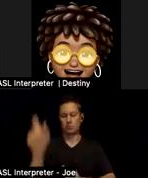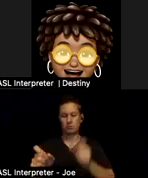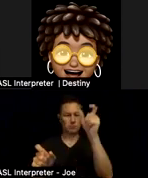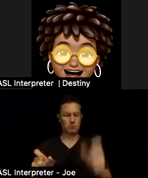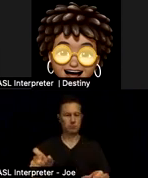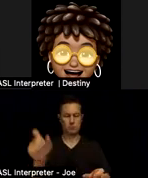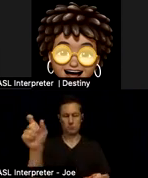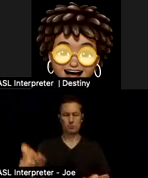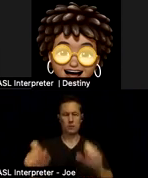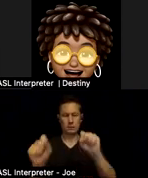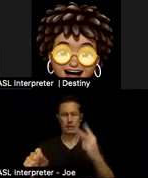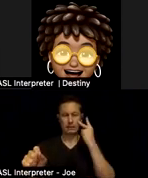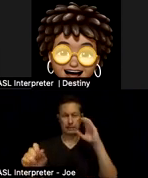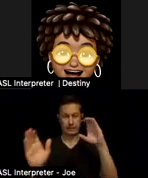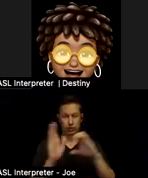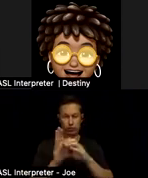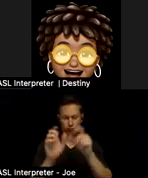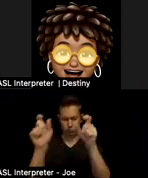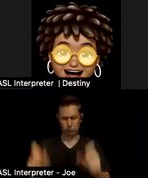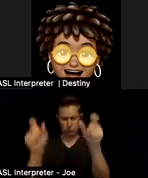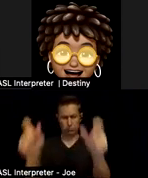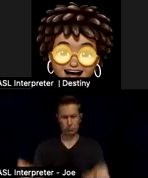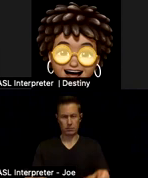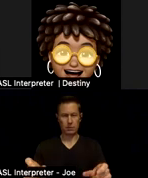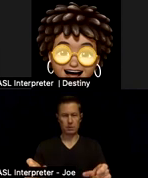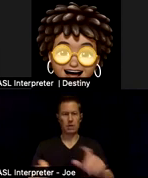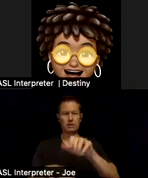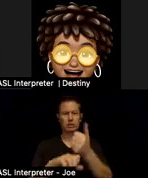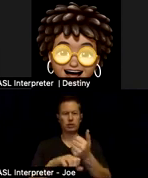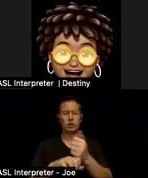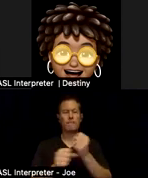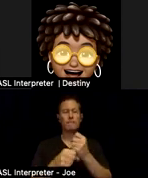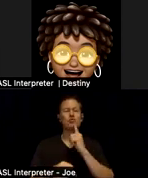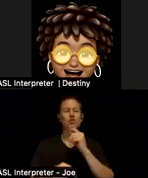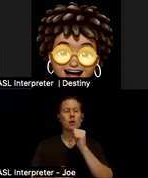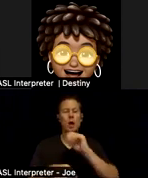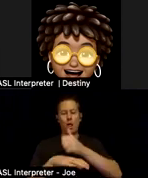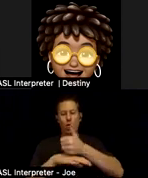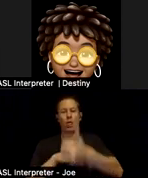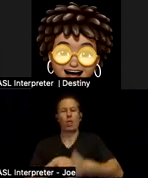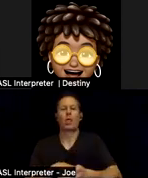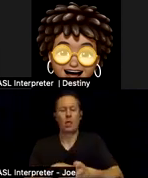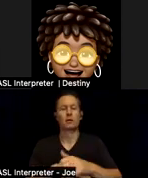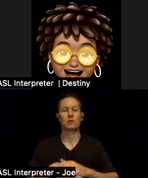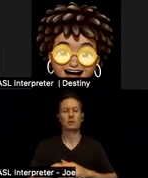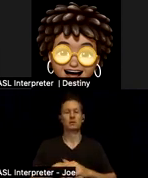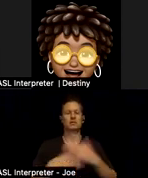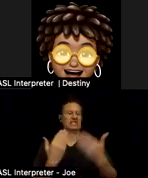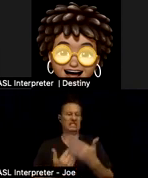seen in this picture, securing for tipovers is really easy. Take a look at the inset drawing